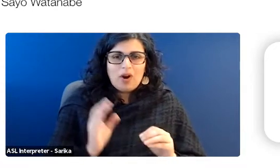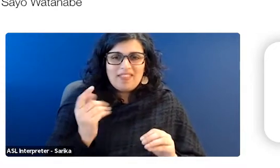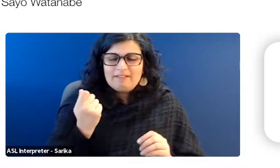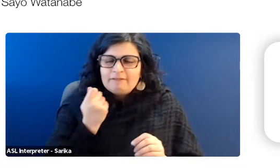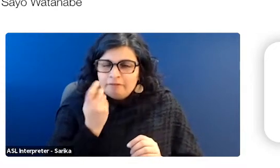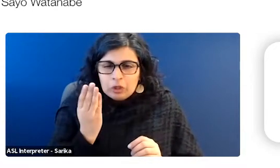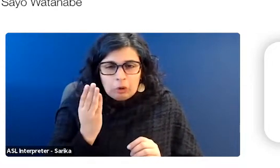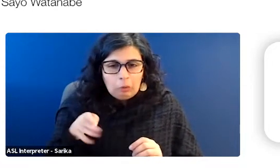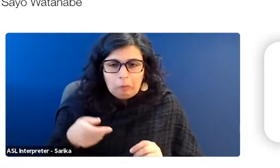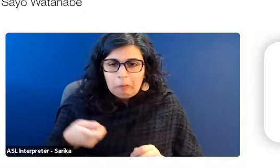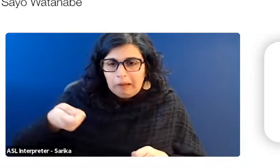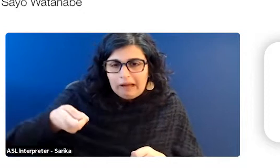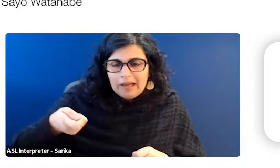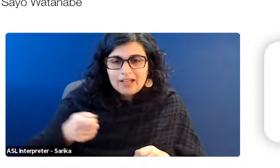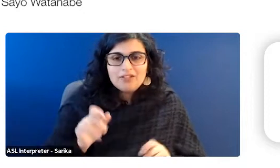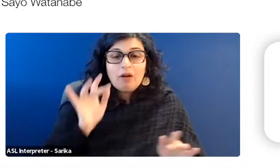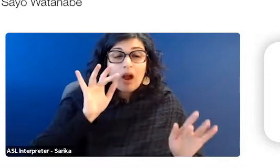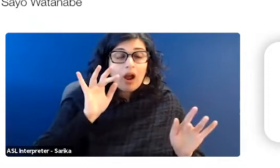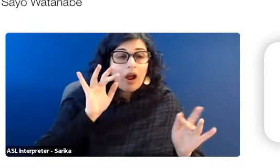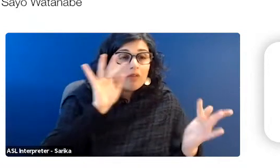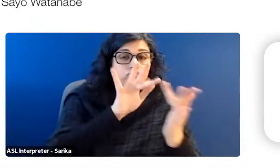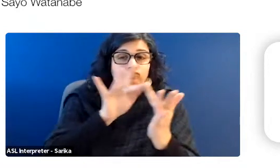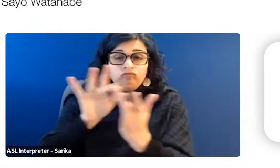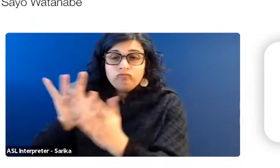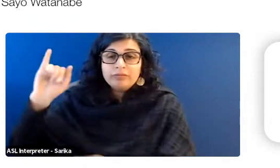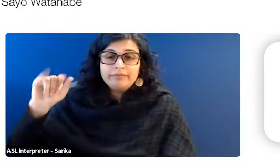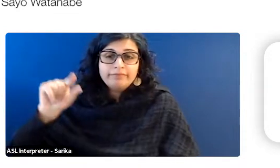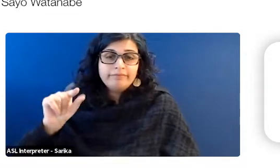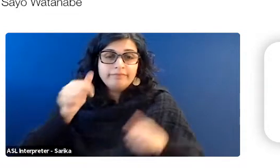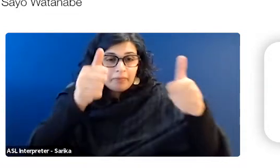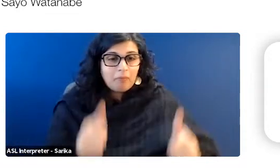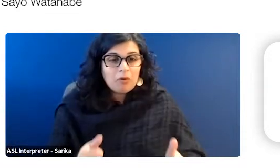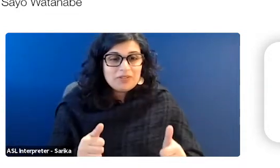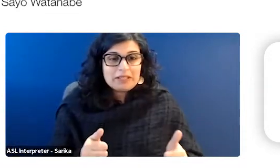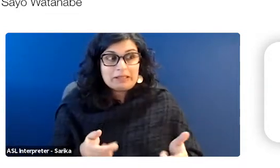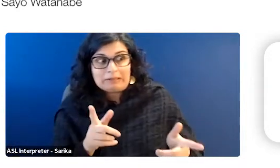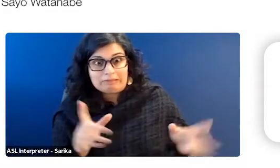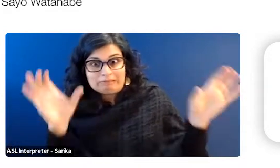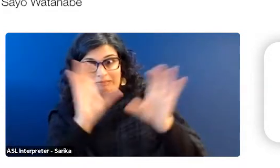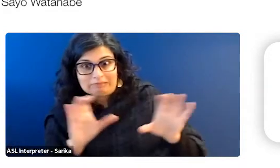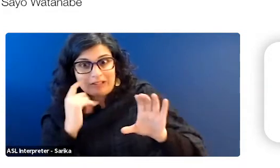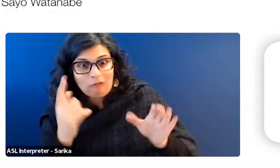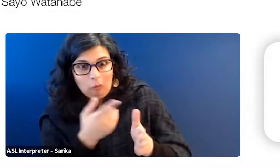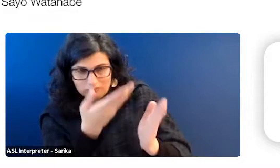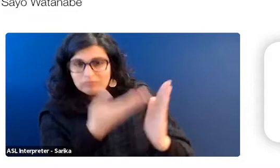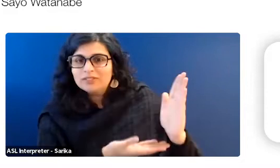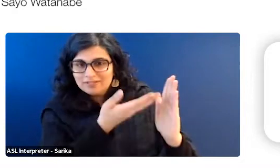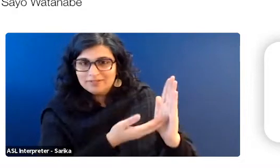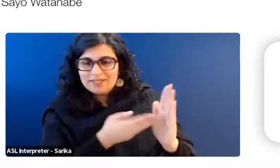So I reached out on Instagram and kind of like posted this listing for my need for mailers,